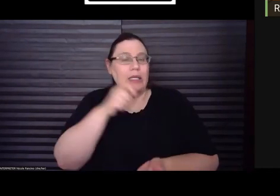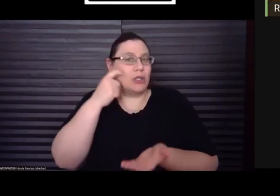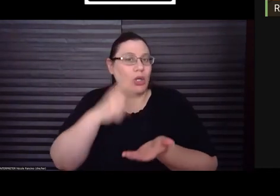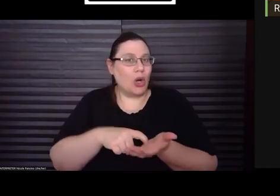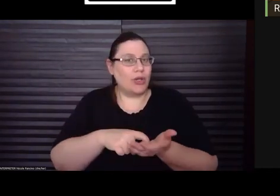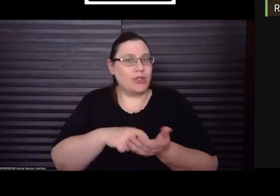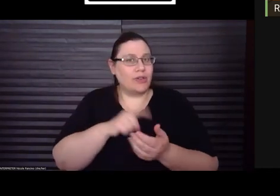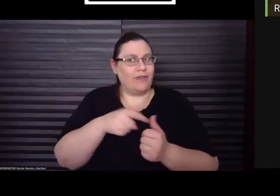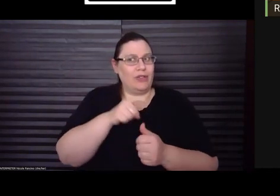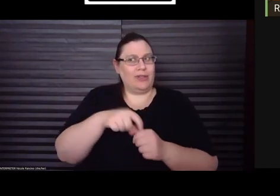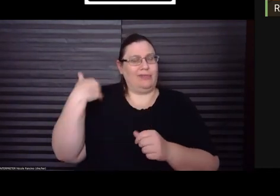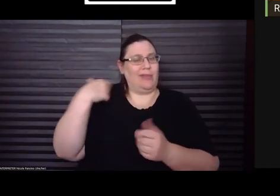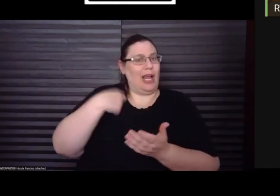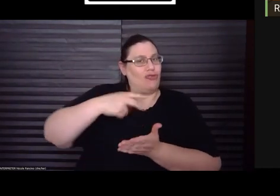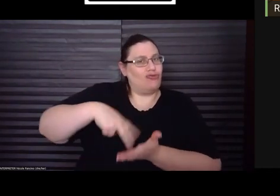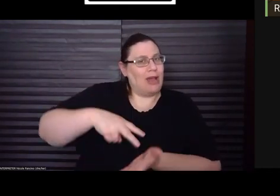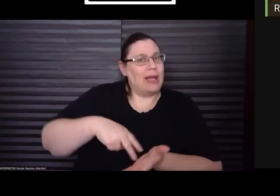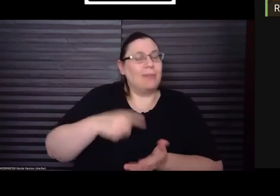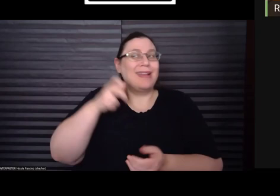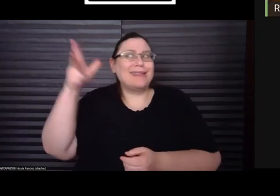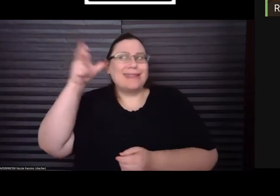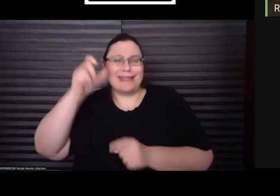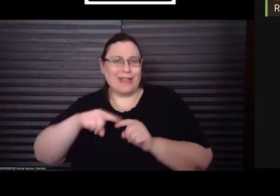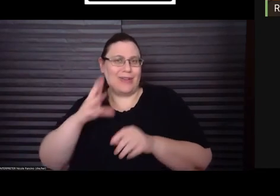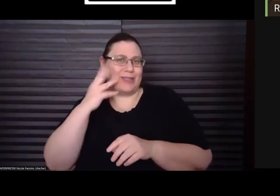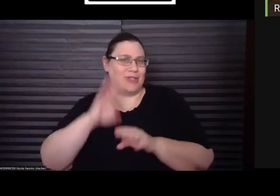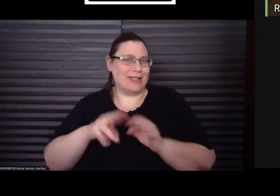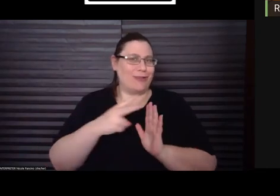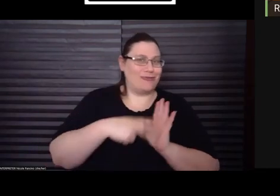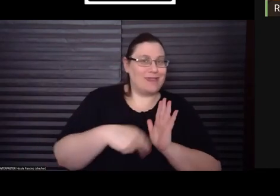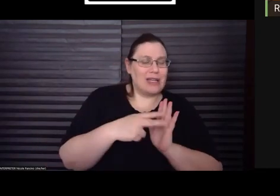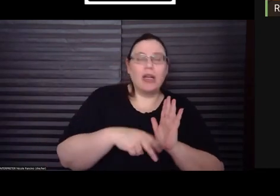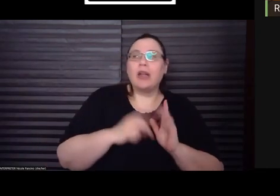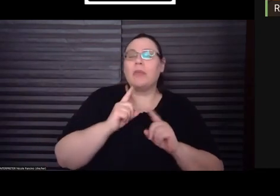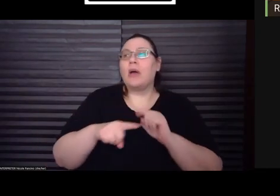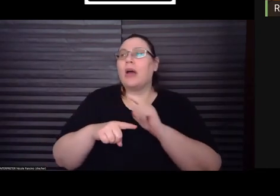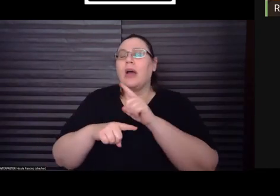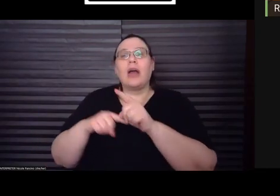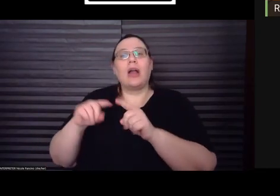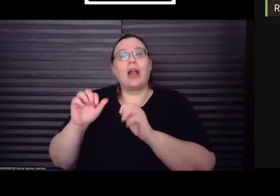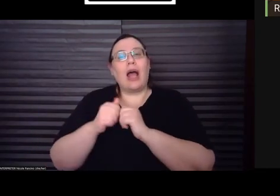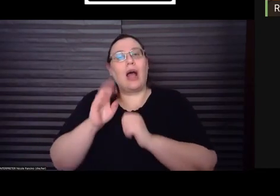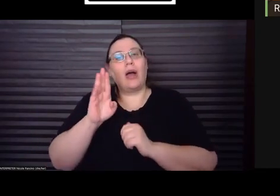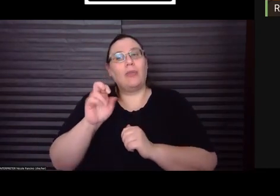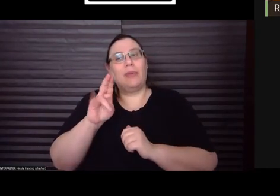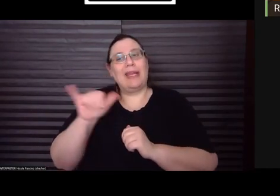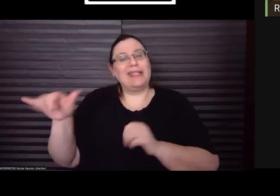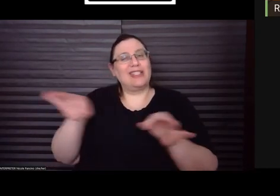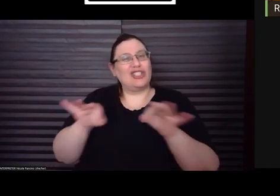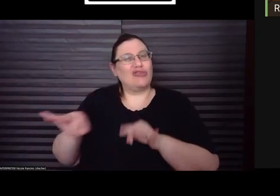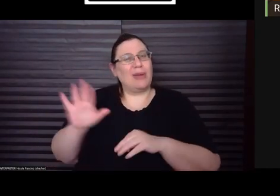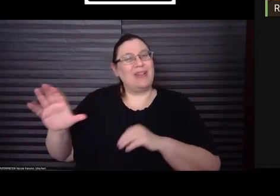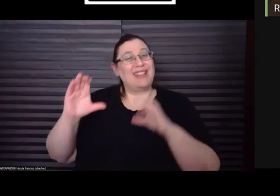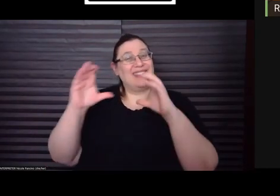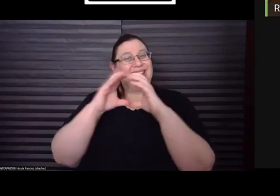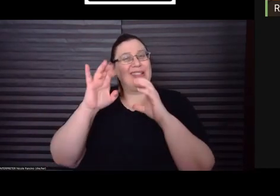when I read it, because listening to it can be so different, but the way that Benny is described as sort of his cells were sort